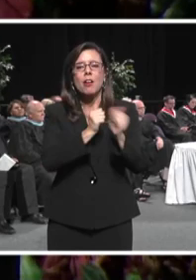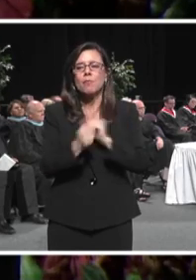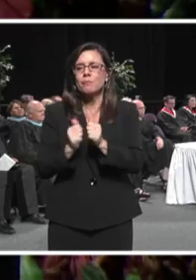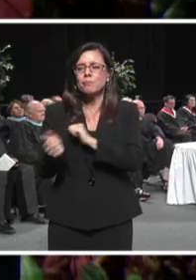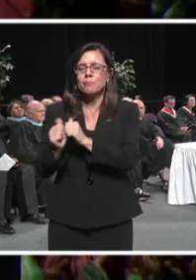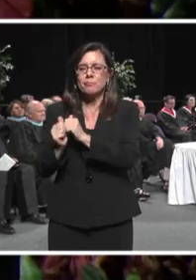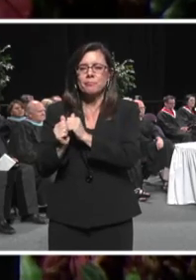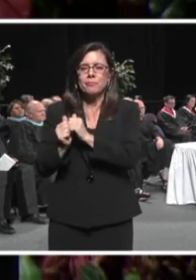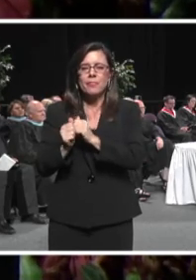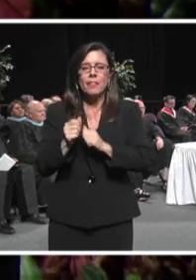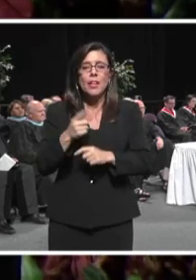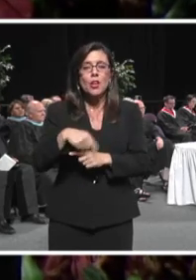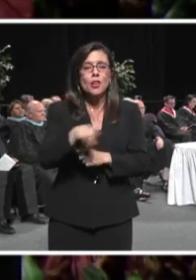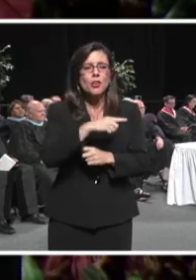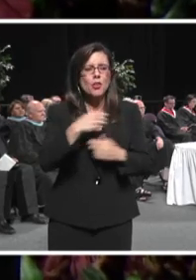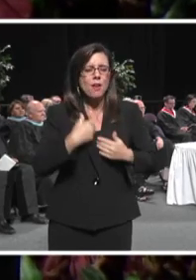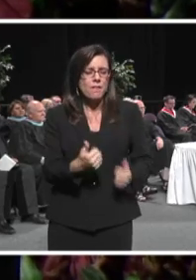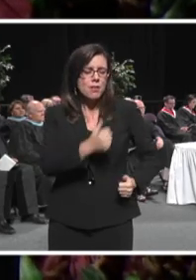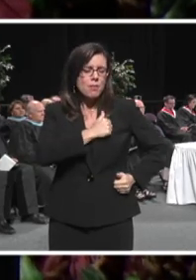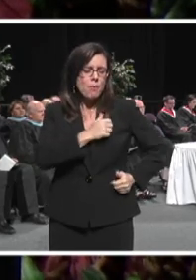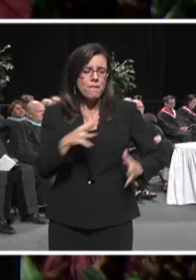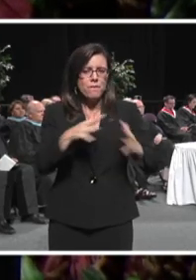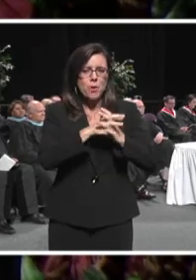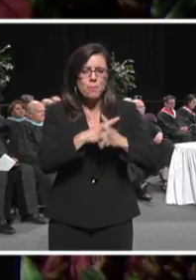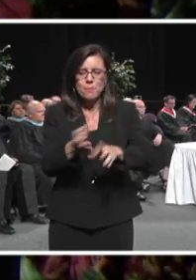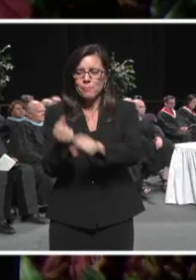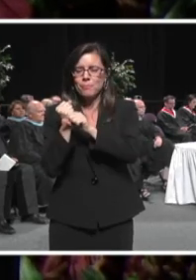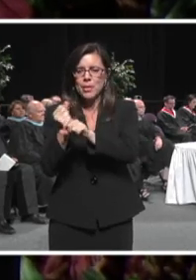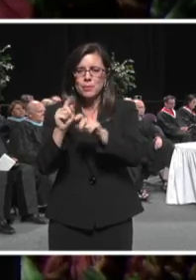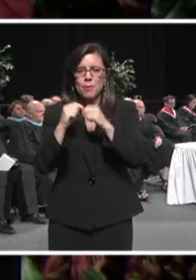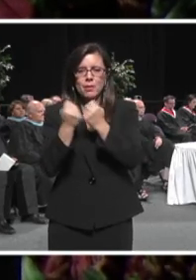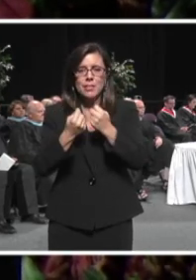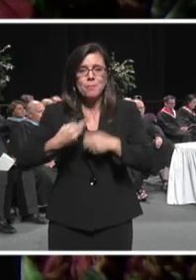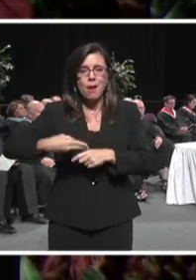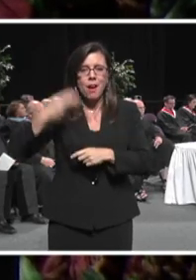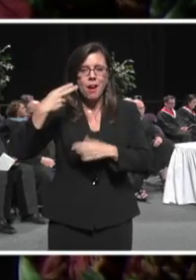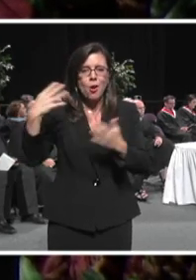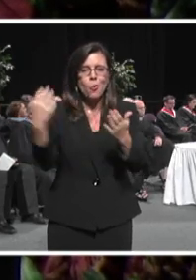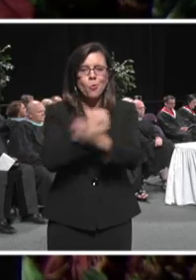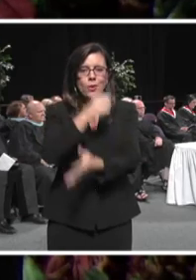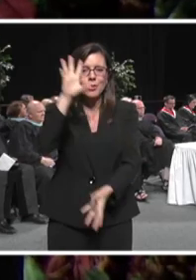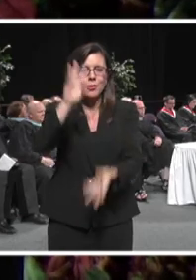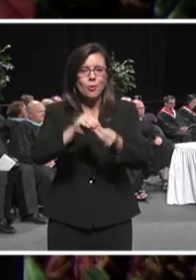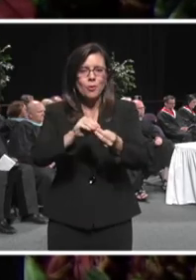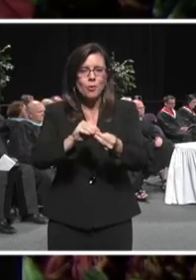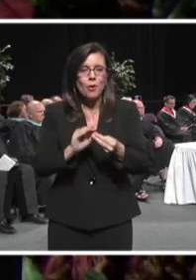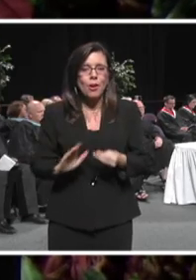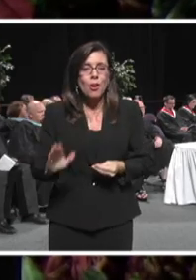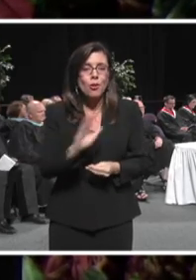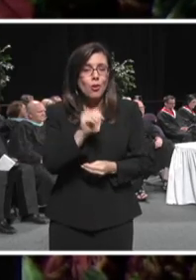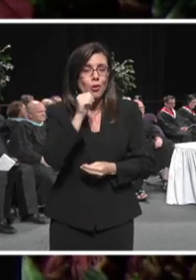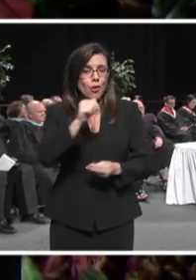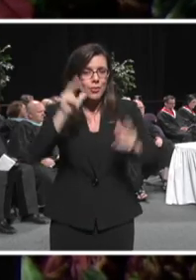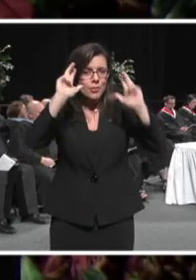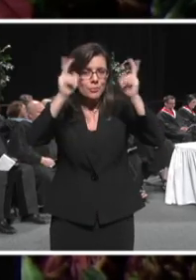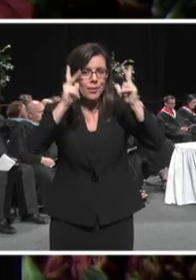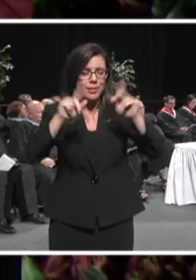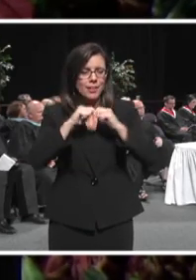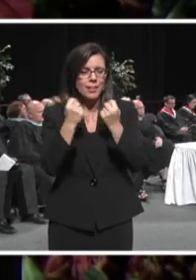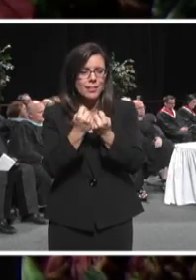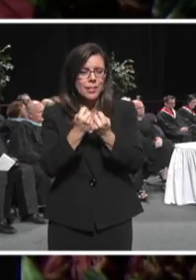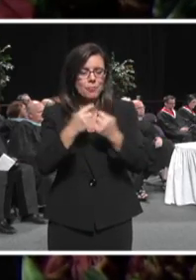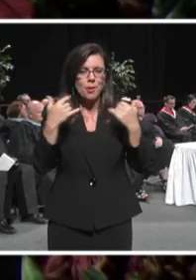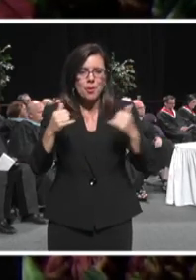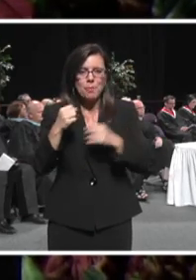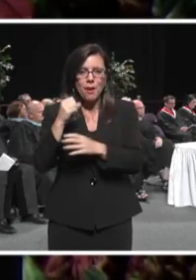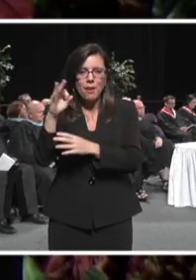sports. You have the Spartan football and baseball teams with the highest win totals. Your girls' basketball team made its